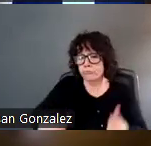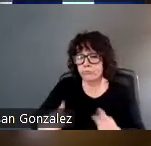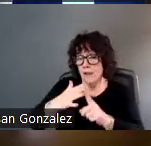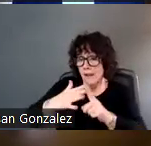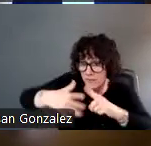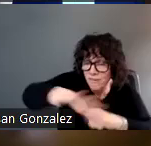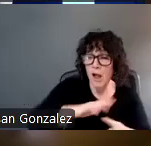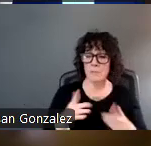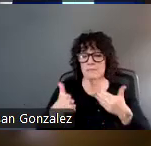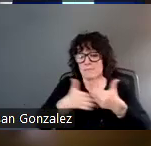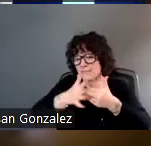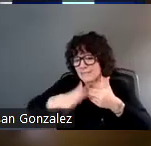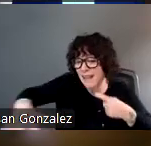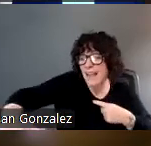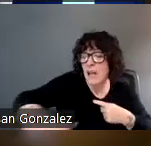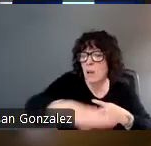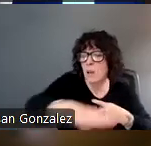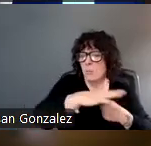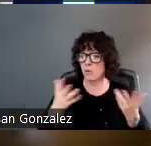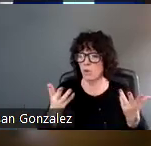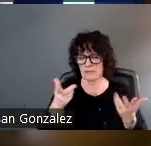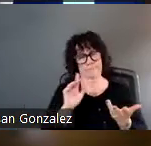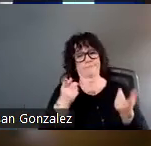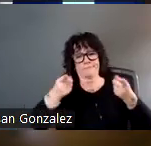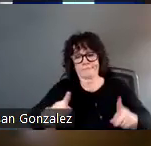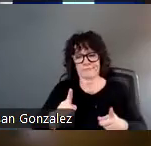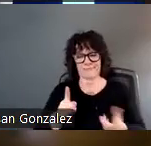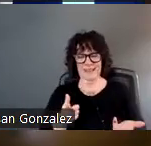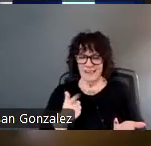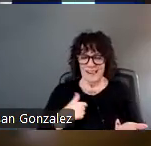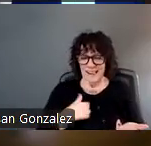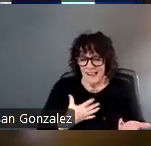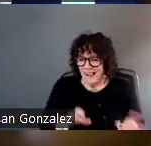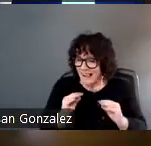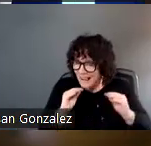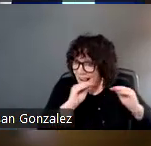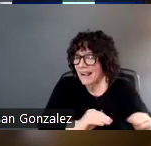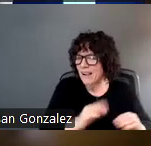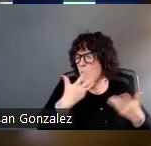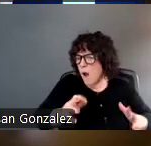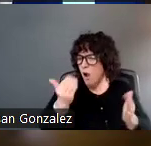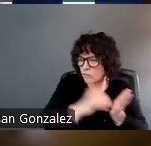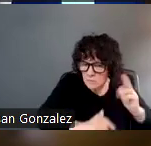be looking at the land to see if it has lost value.